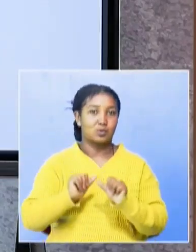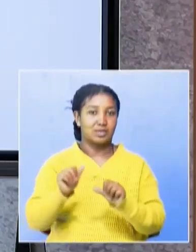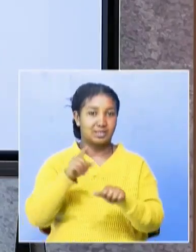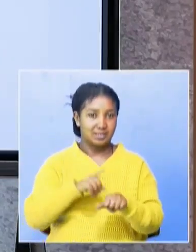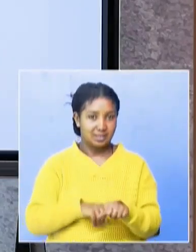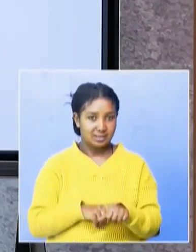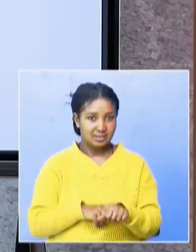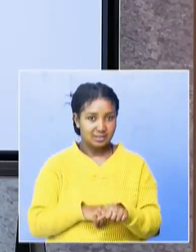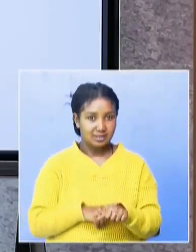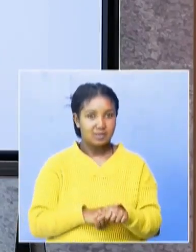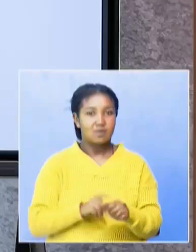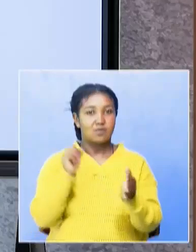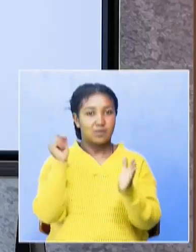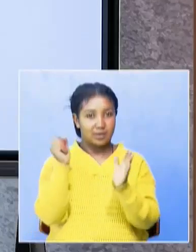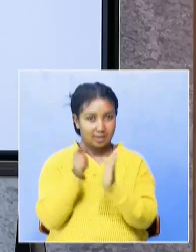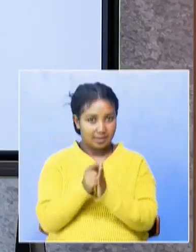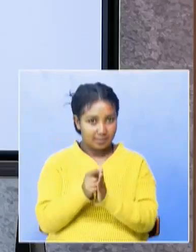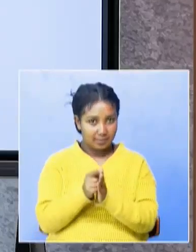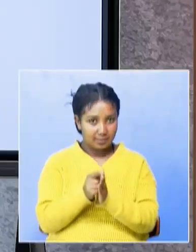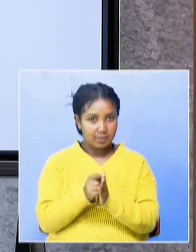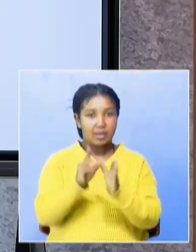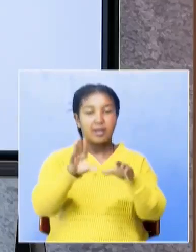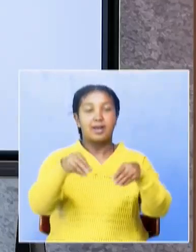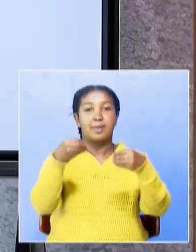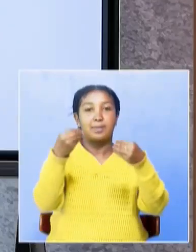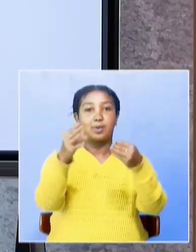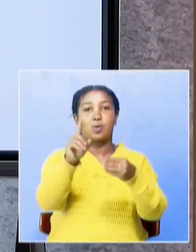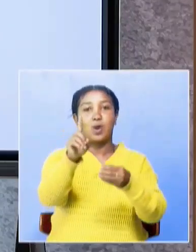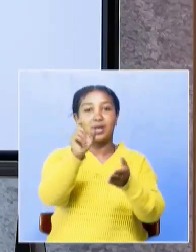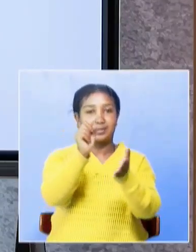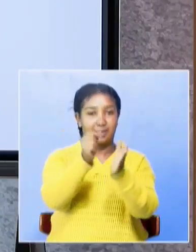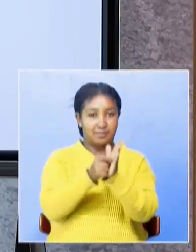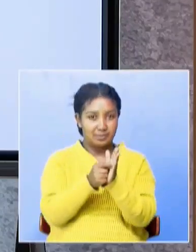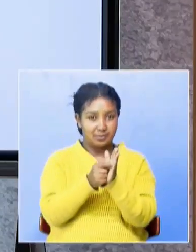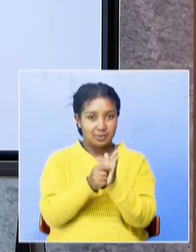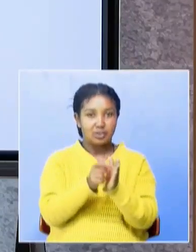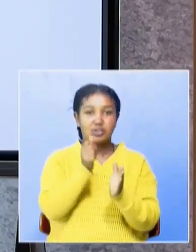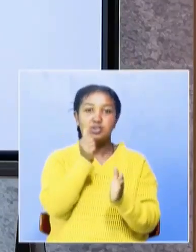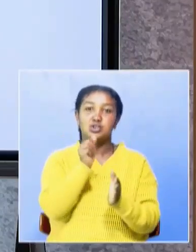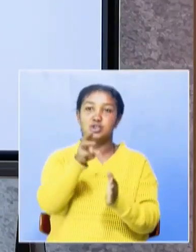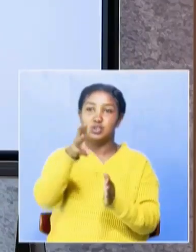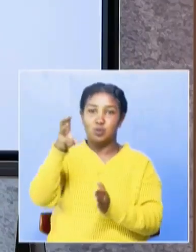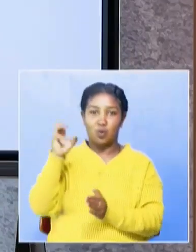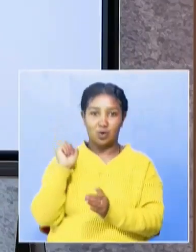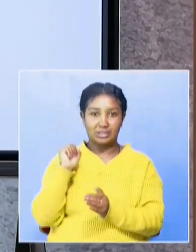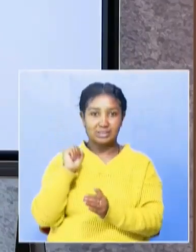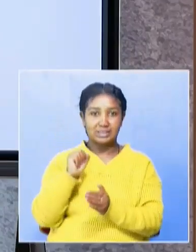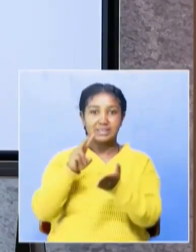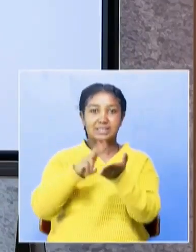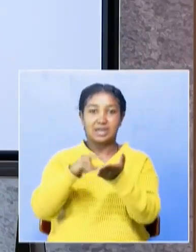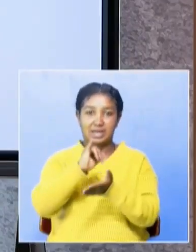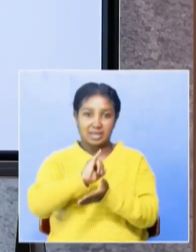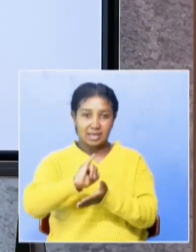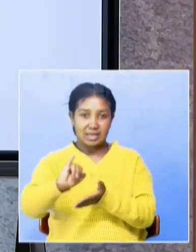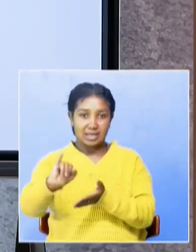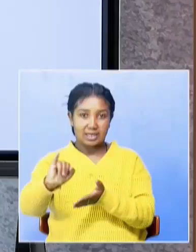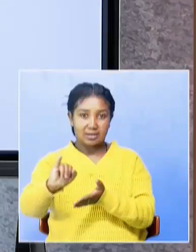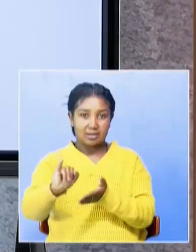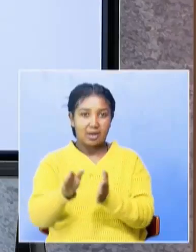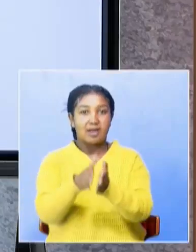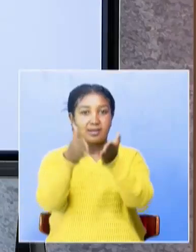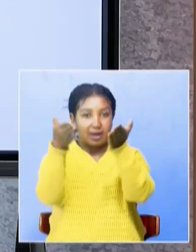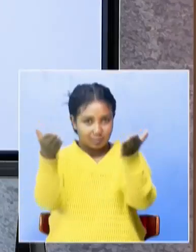tense. For example, let me give you an example. She was reading her